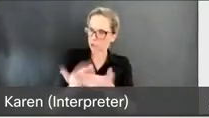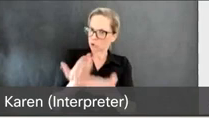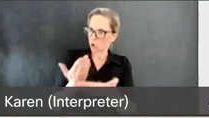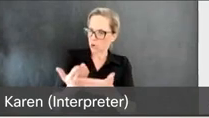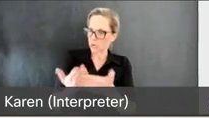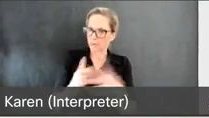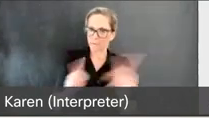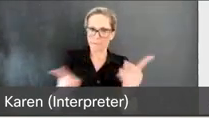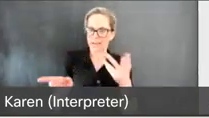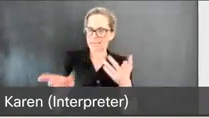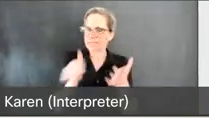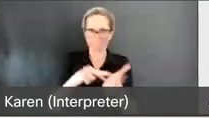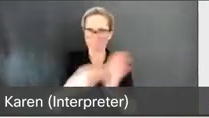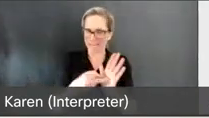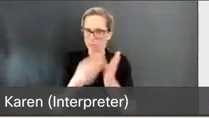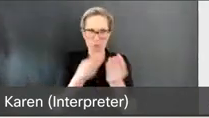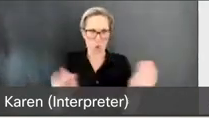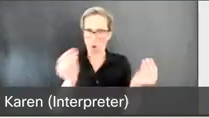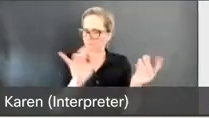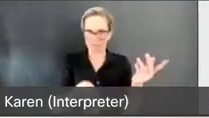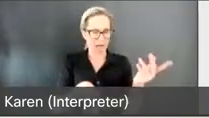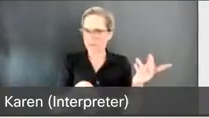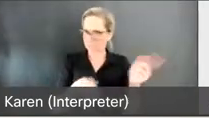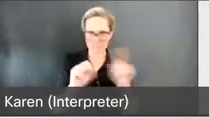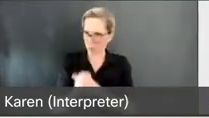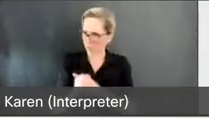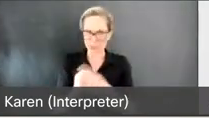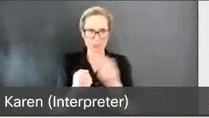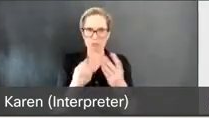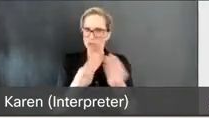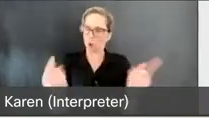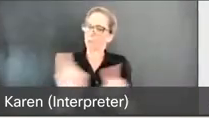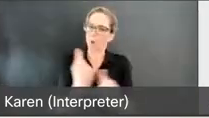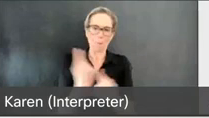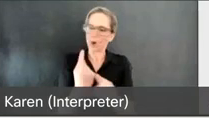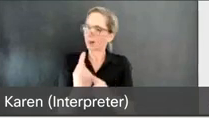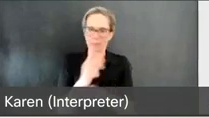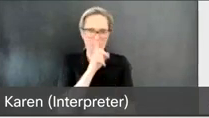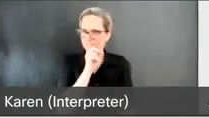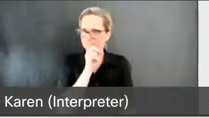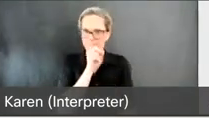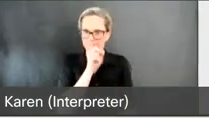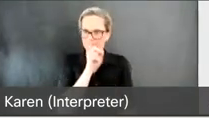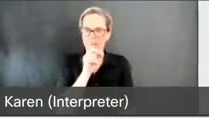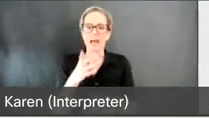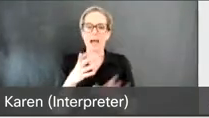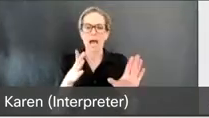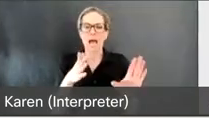rating. As I understand it, that the resolution isn't necessary,